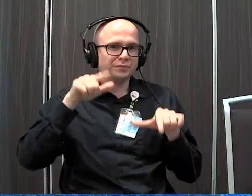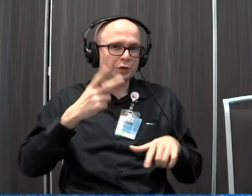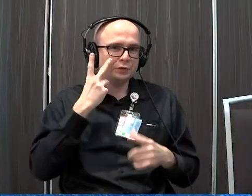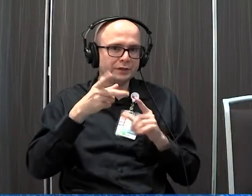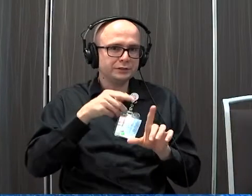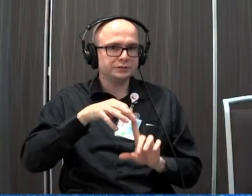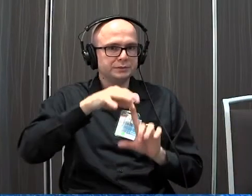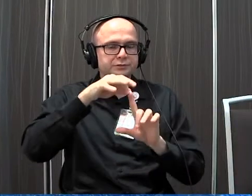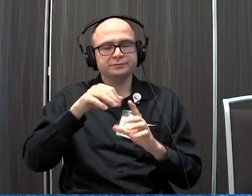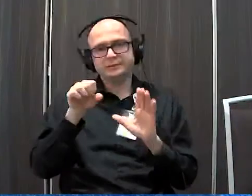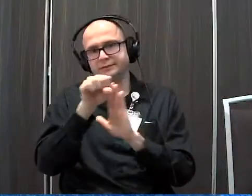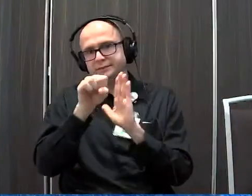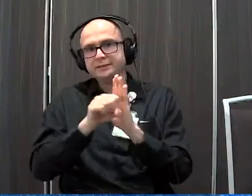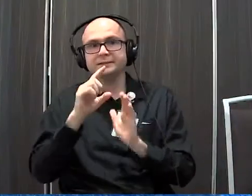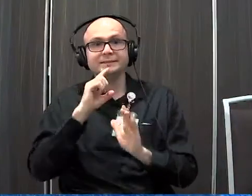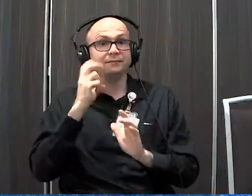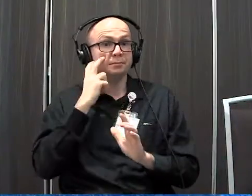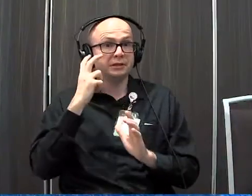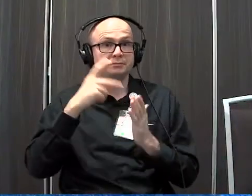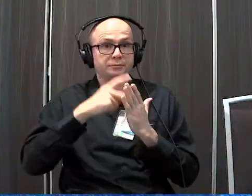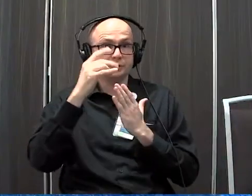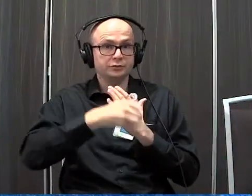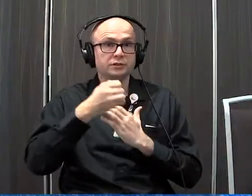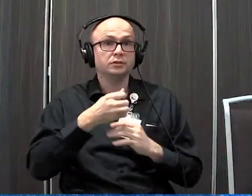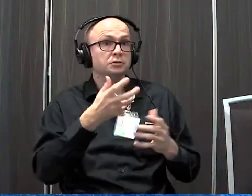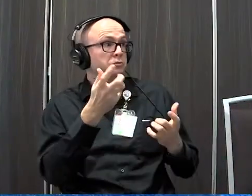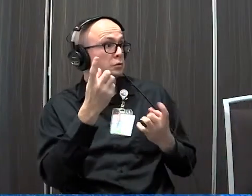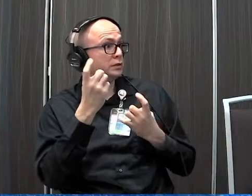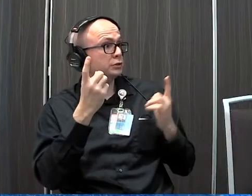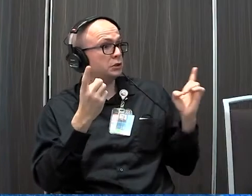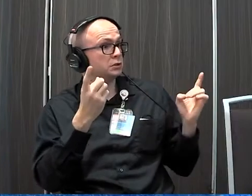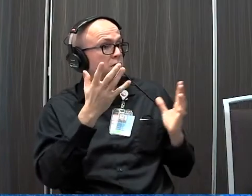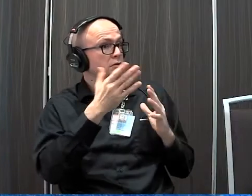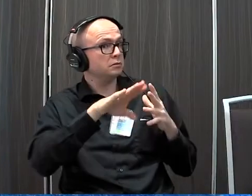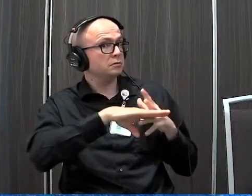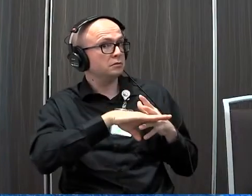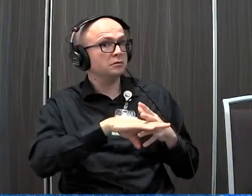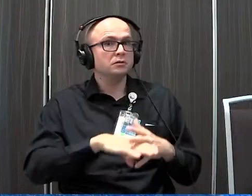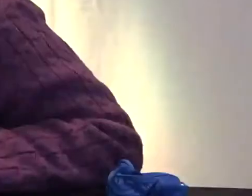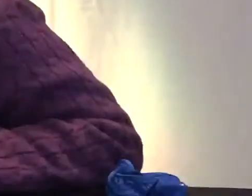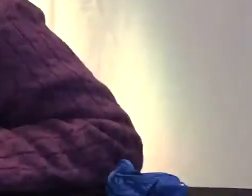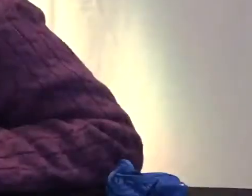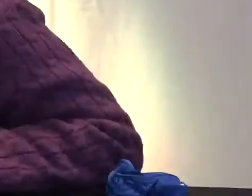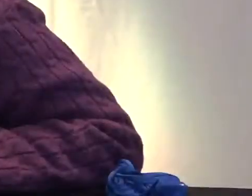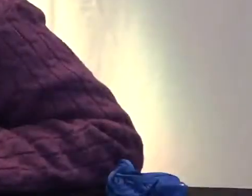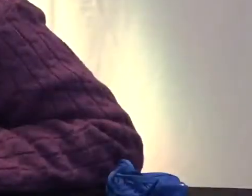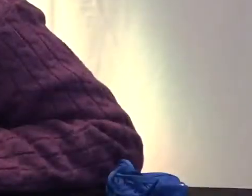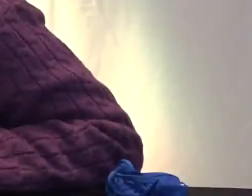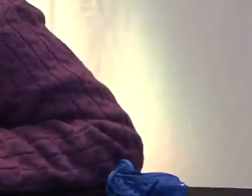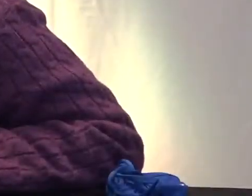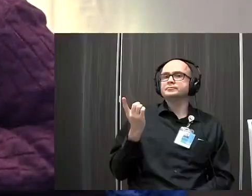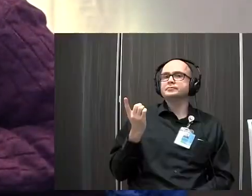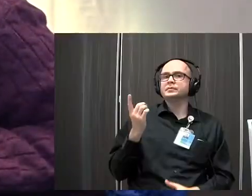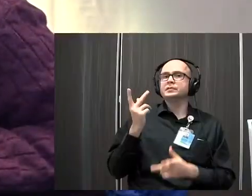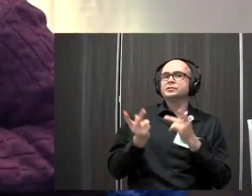state deafblind projects. Do you want a question in the middle? Yeah. Oh, so one of the questions we had is, what can I tell